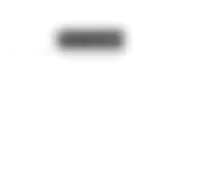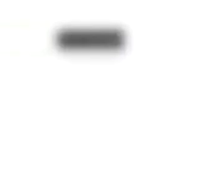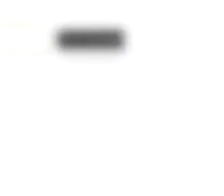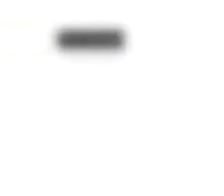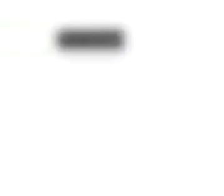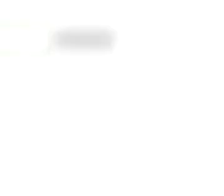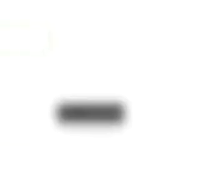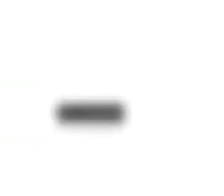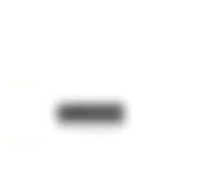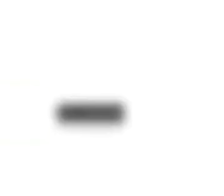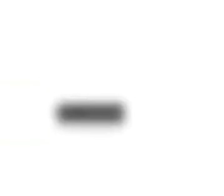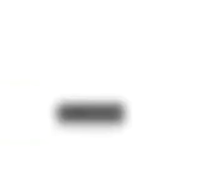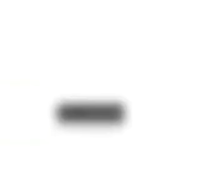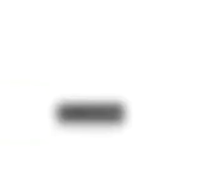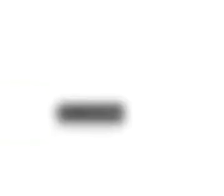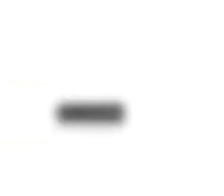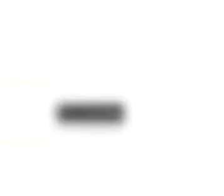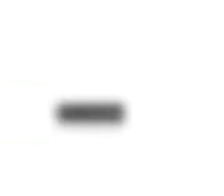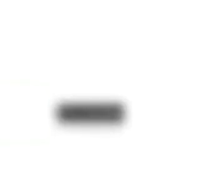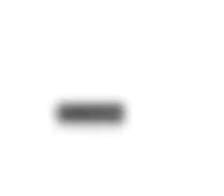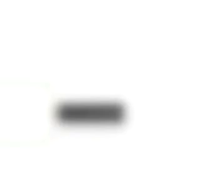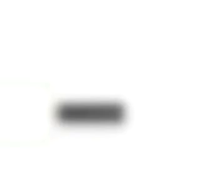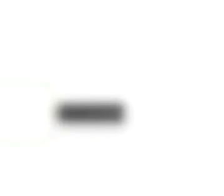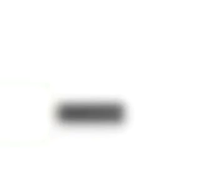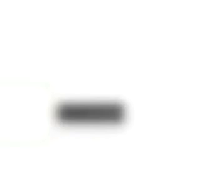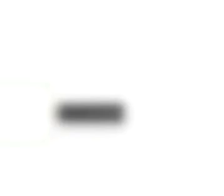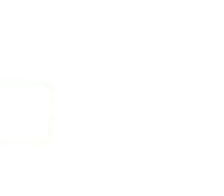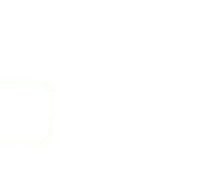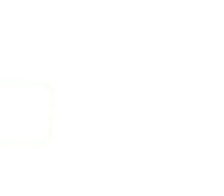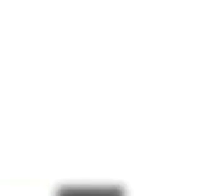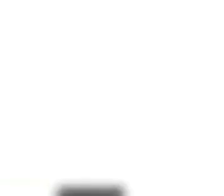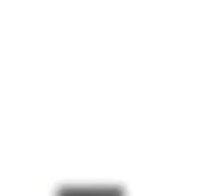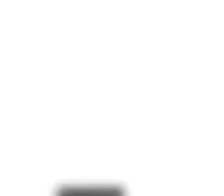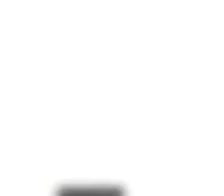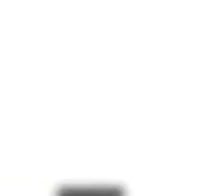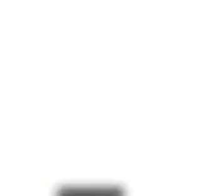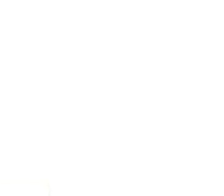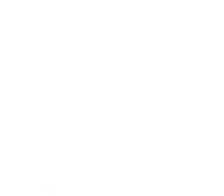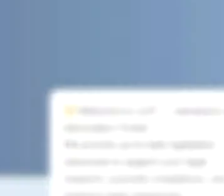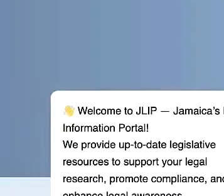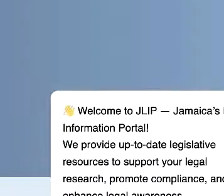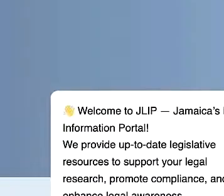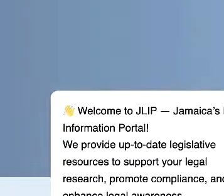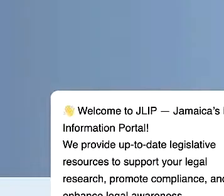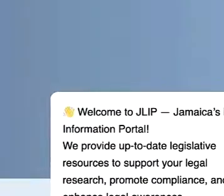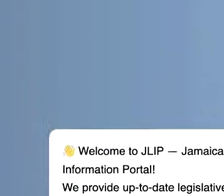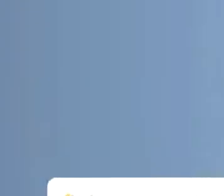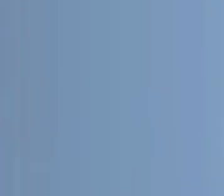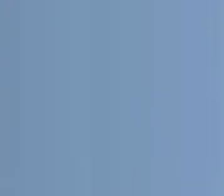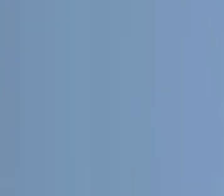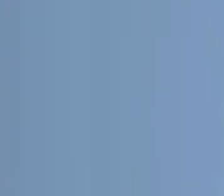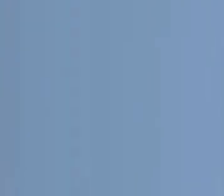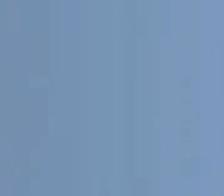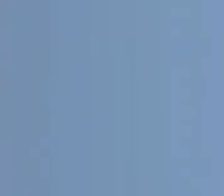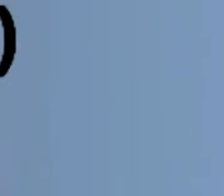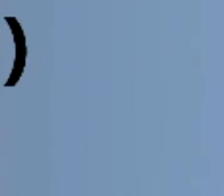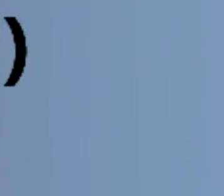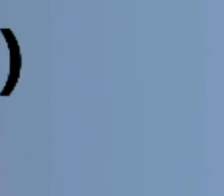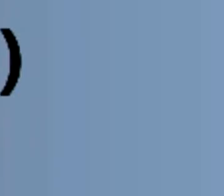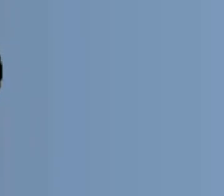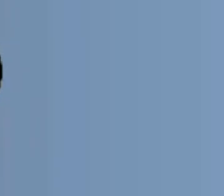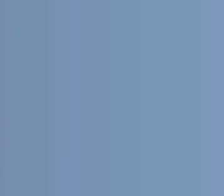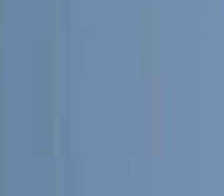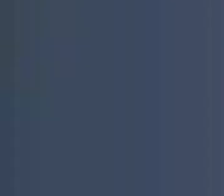sent and a response to your question can be given within 48 business hours. Let's move on to the